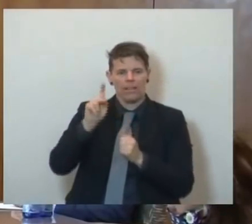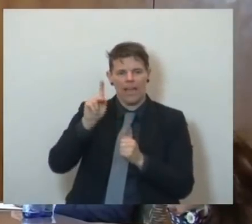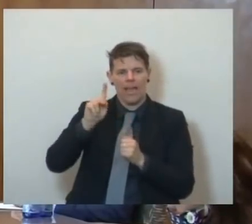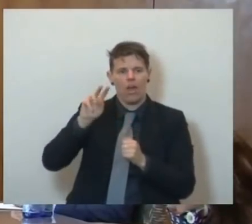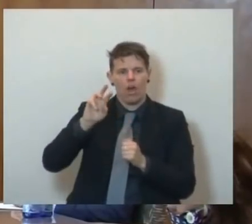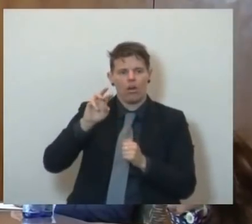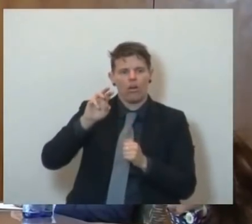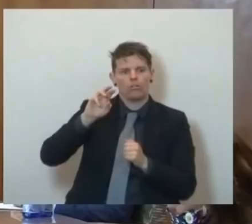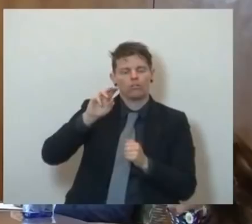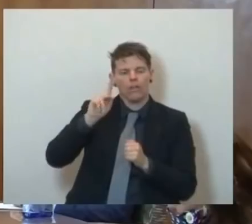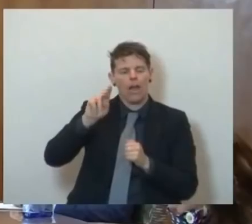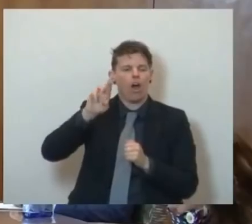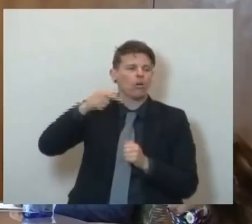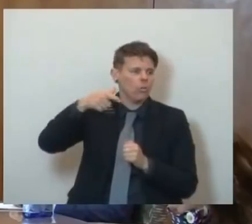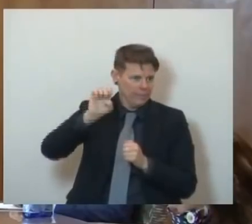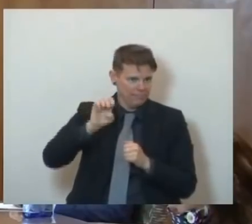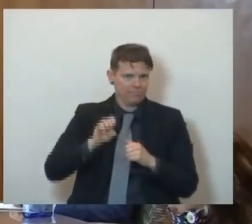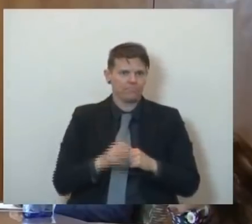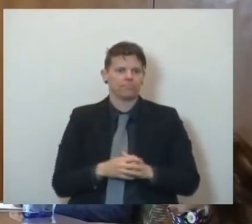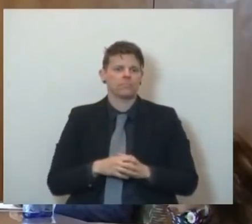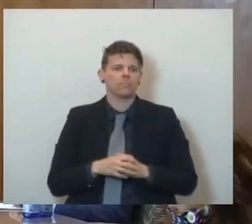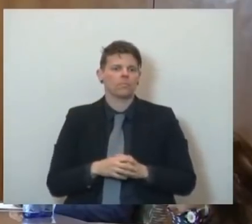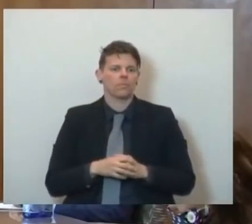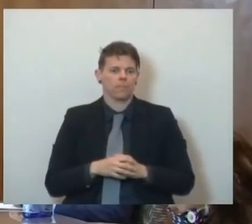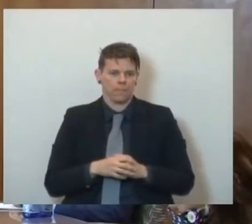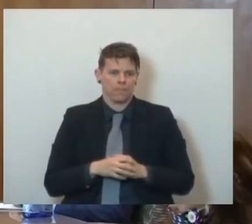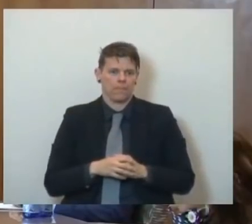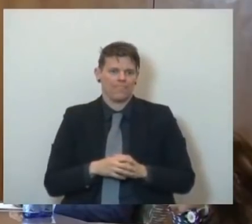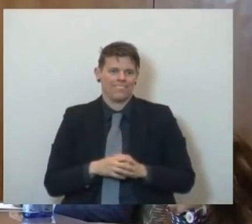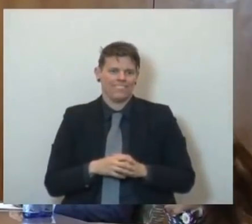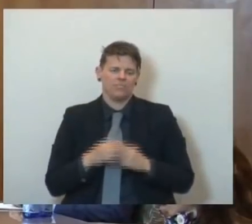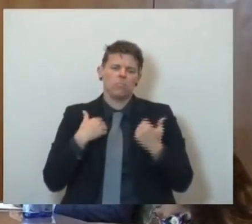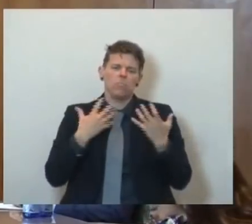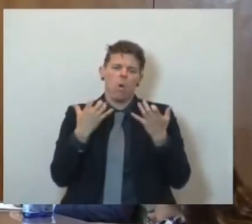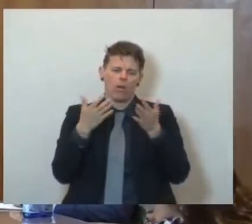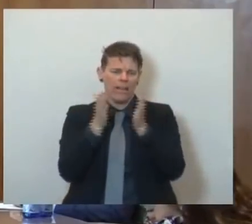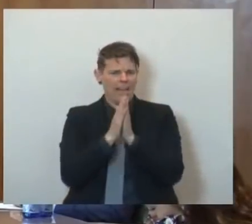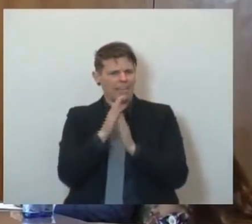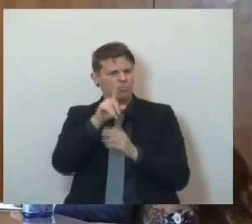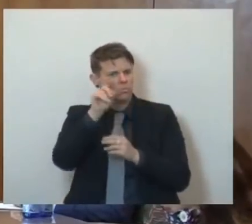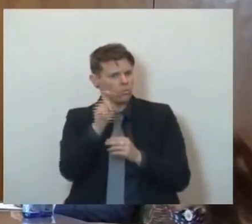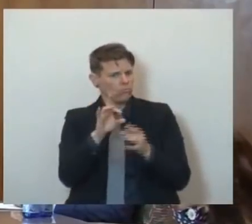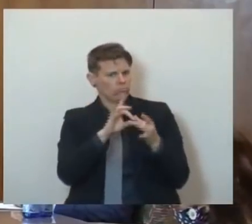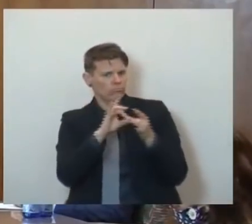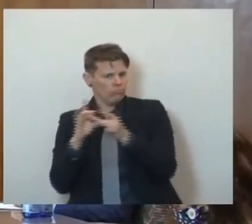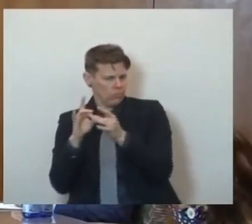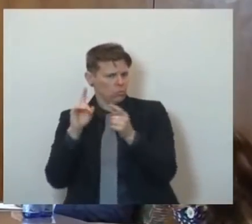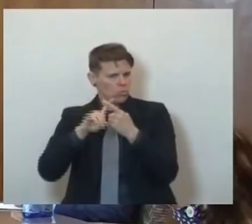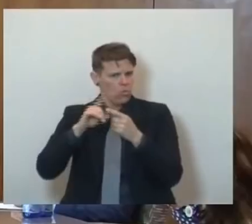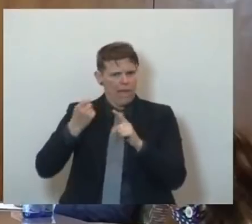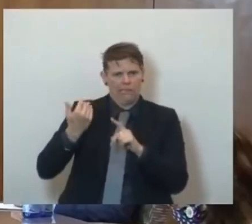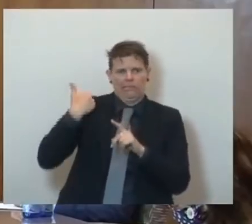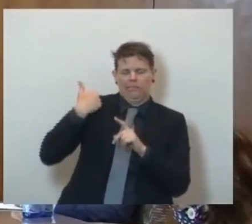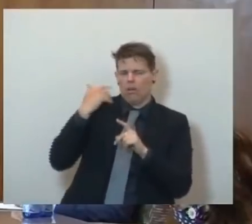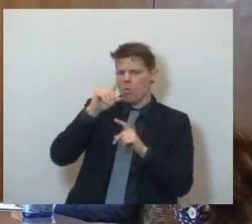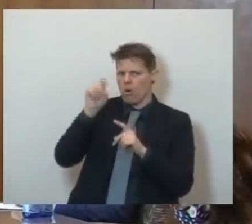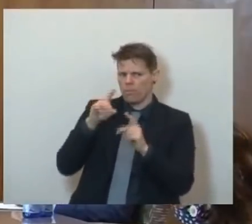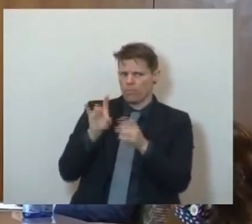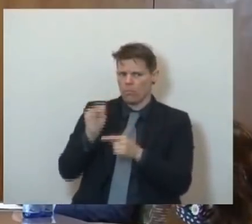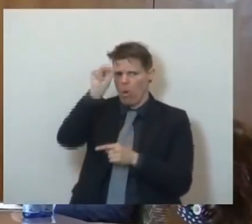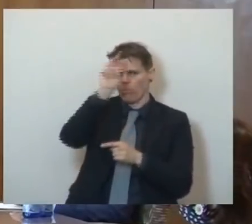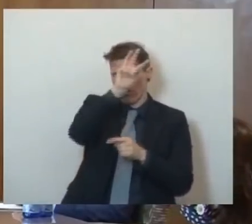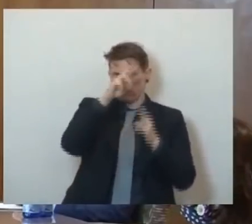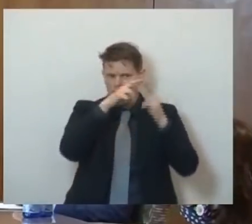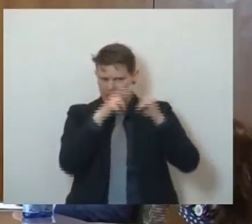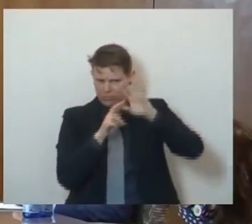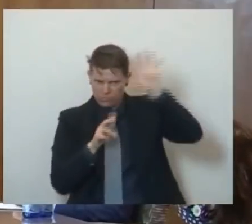Thank you very much. I wanted to ask a question to that question about the Northwest region. We understand that the